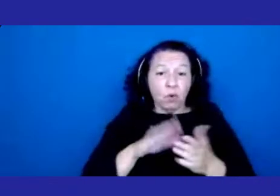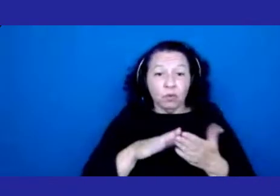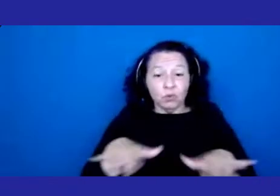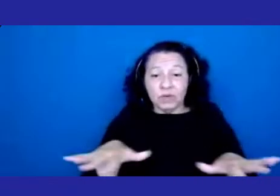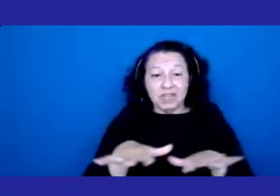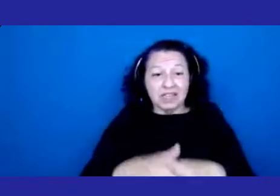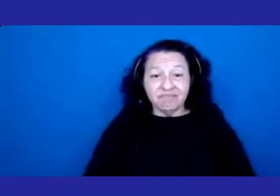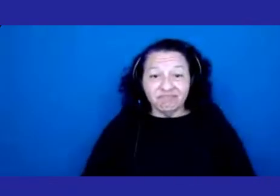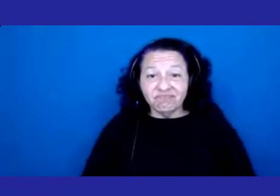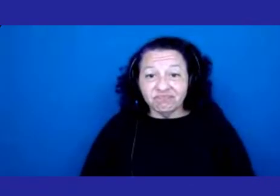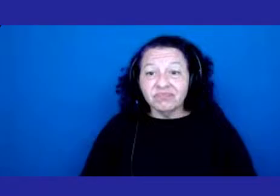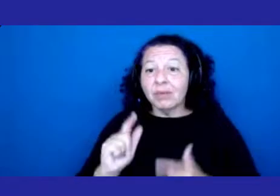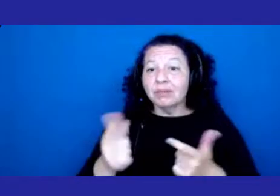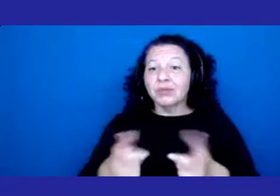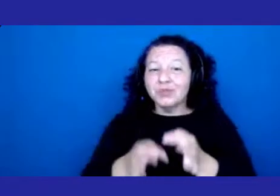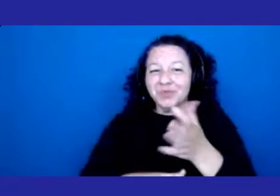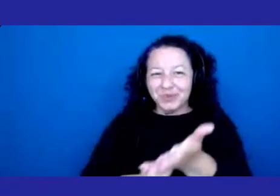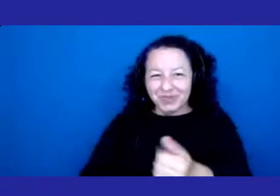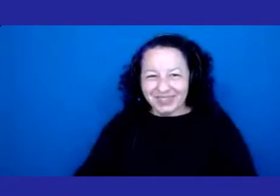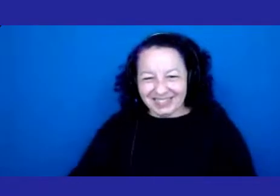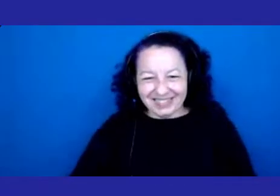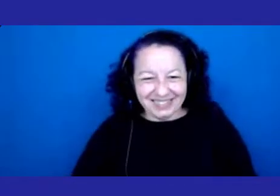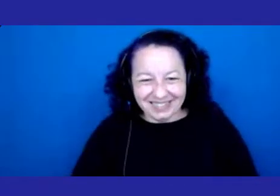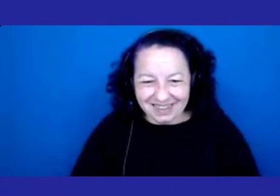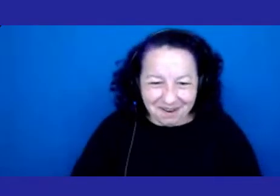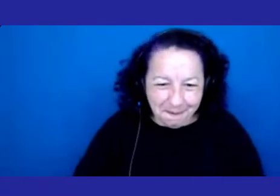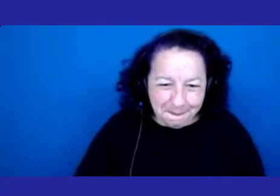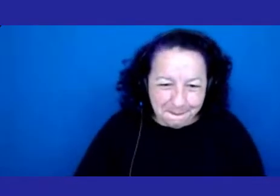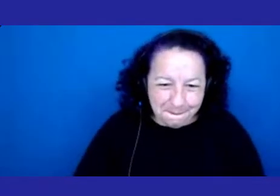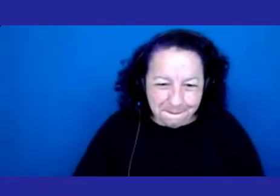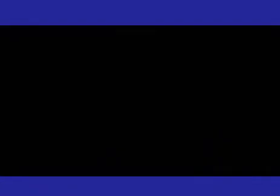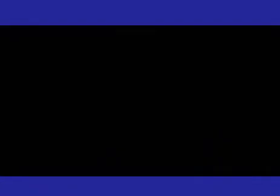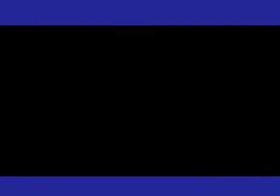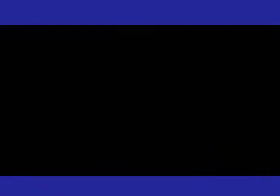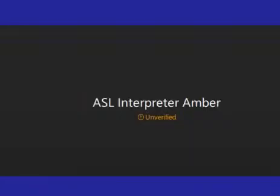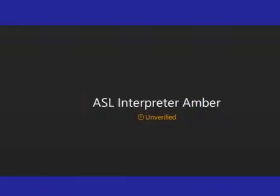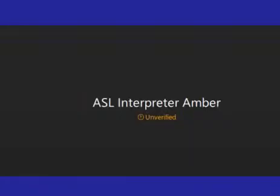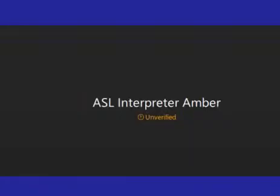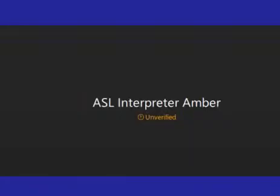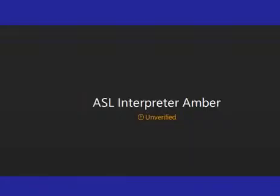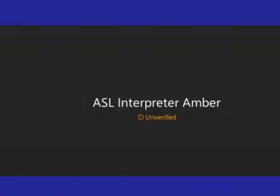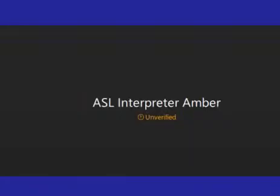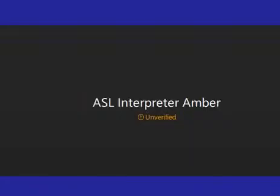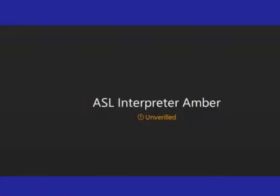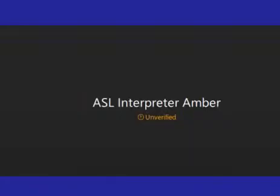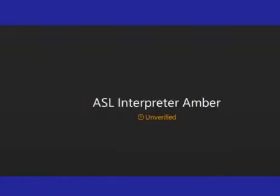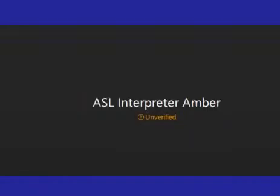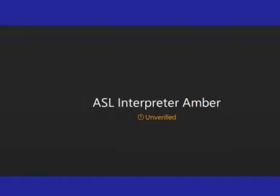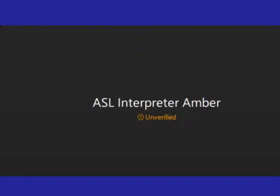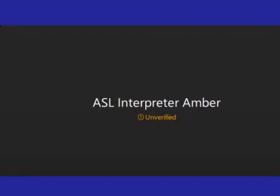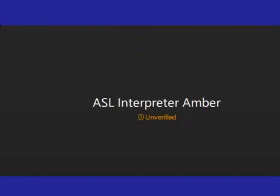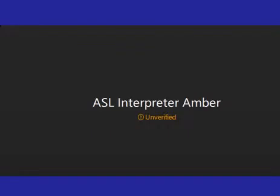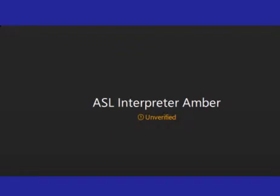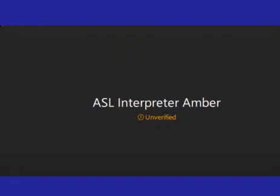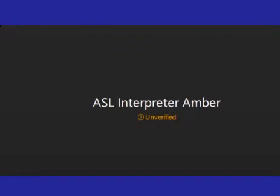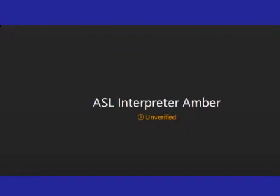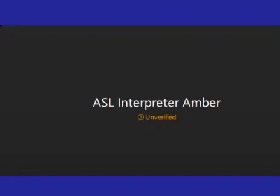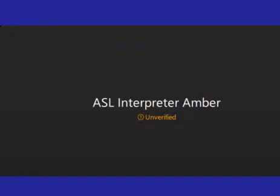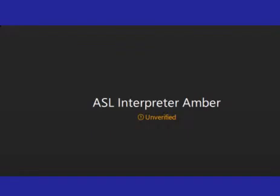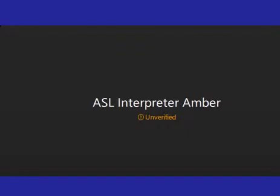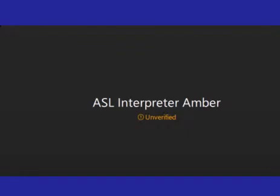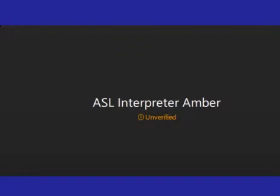Great. Thank you. Did you have a comment? Okay. No, Thank you. Any questions? Any comments or questions, Dr. Katz? It's